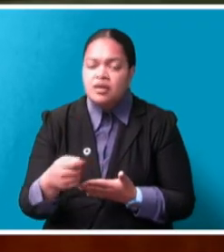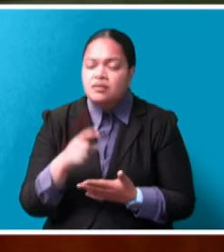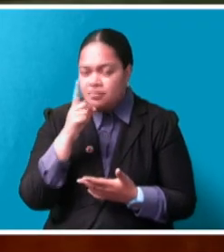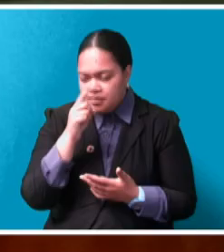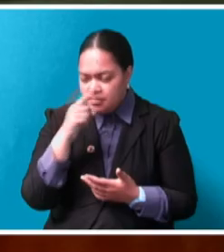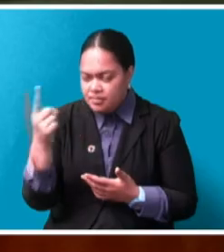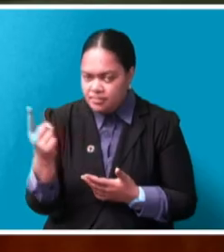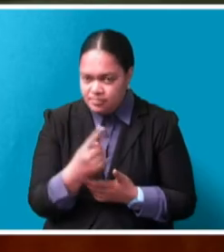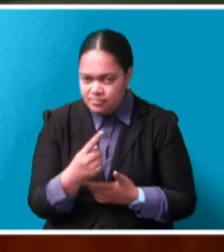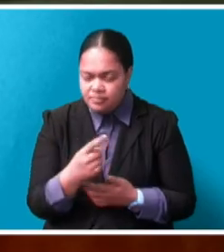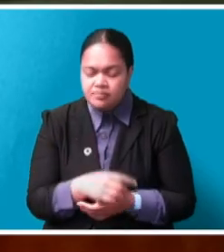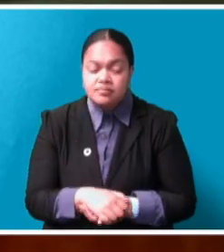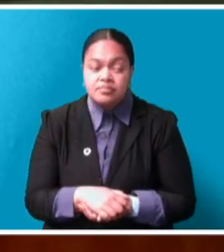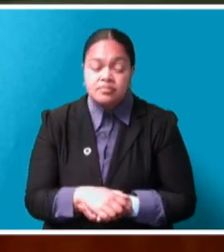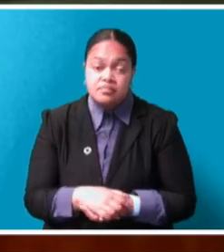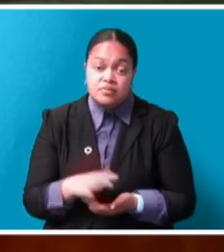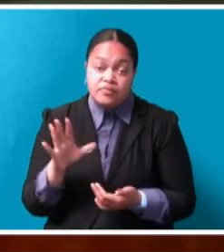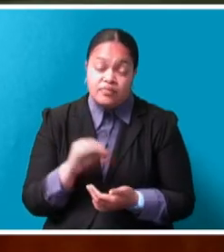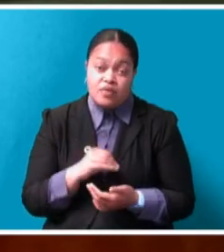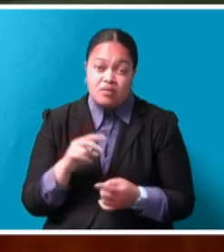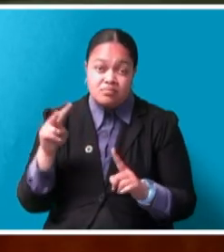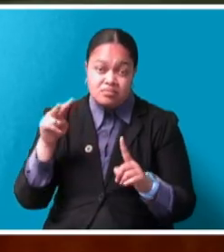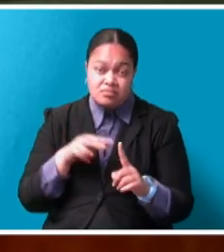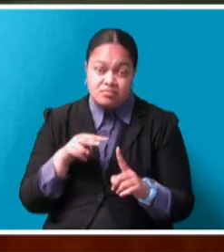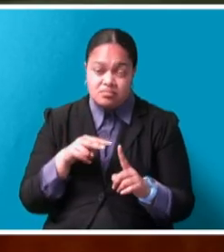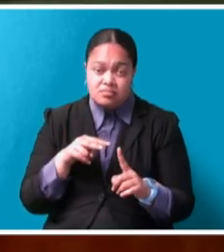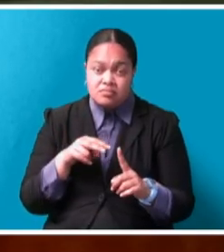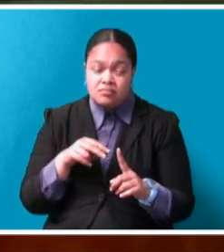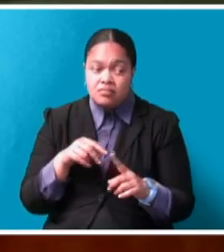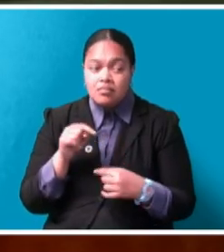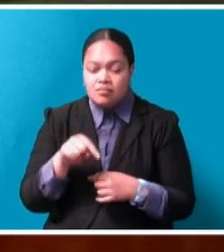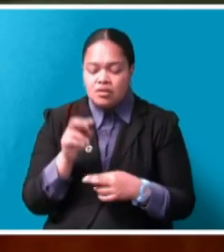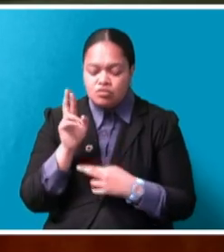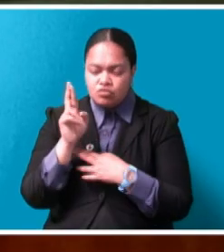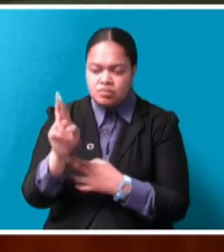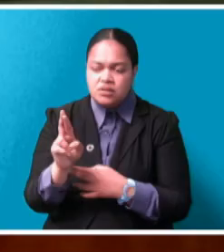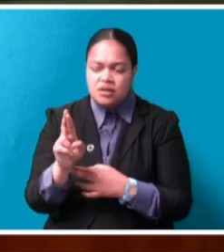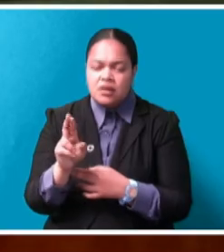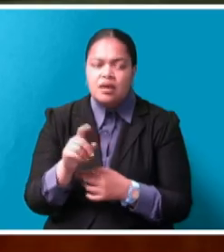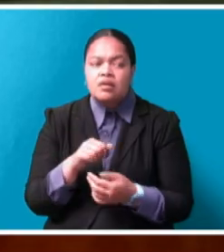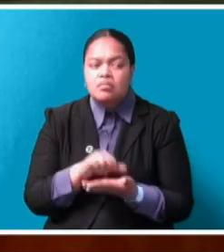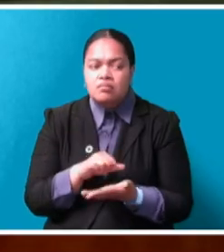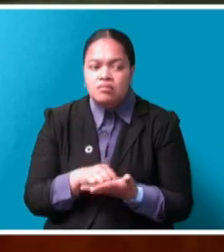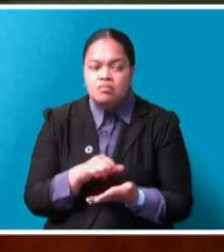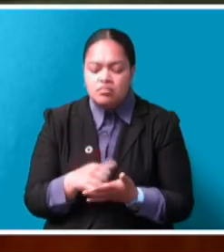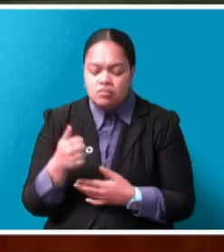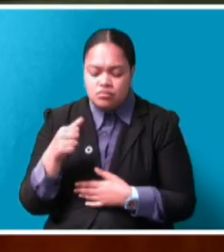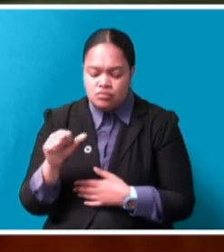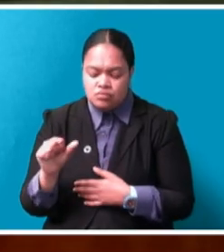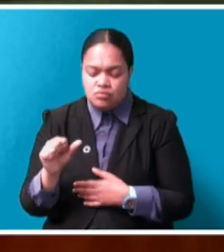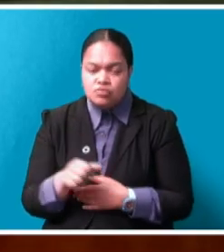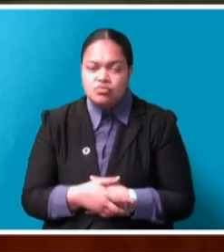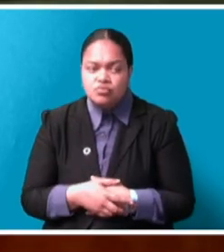From a macroeconomic perspective, Mr. Speaker, this represents an incredibly inefficient use